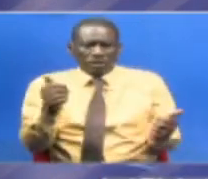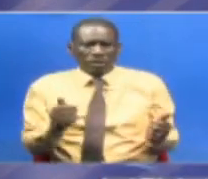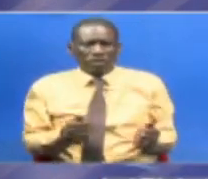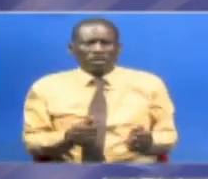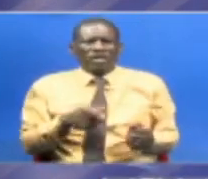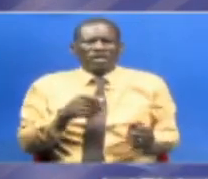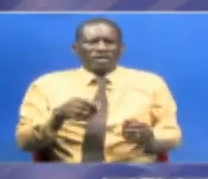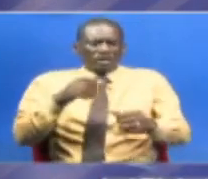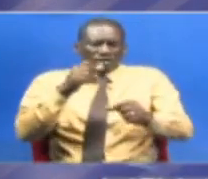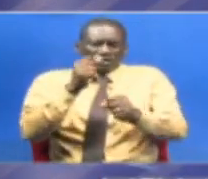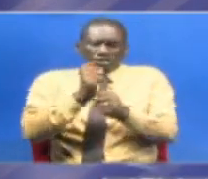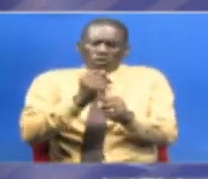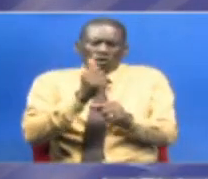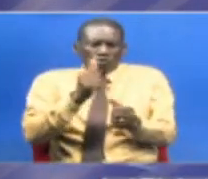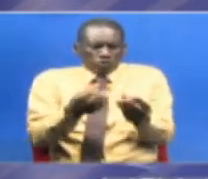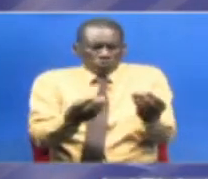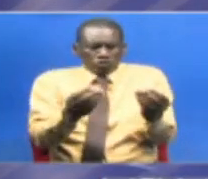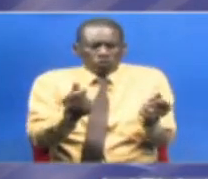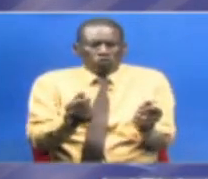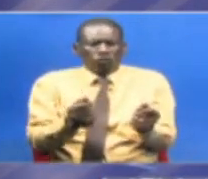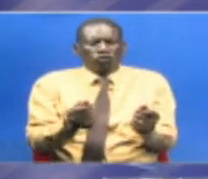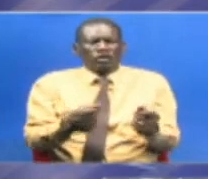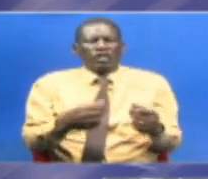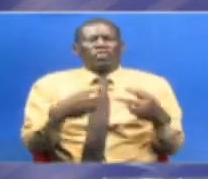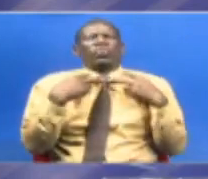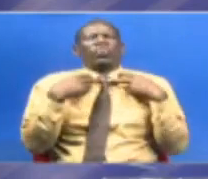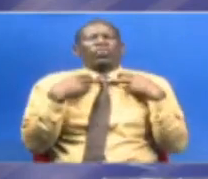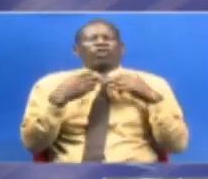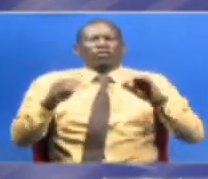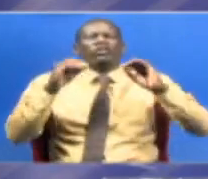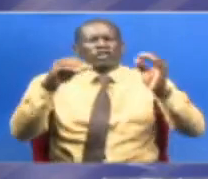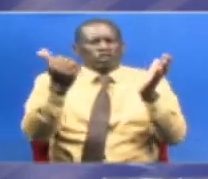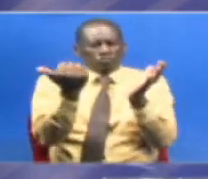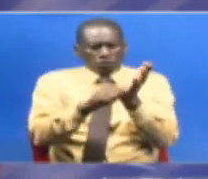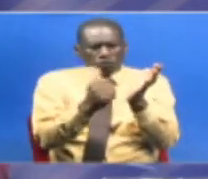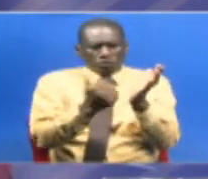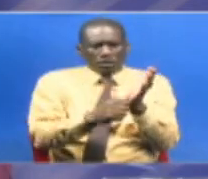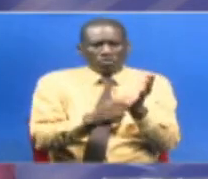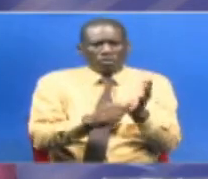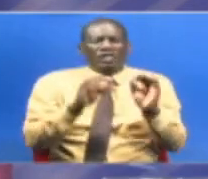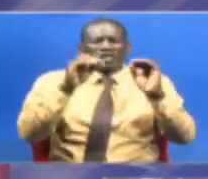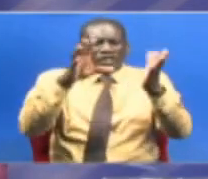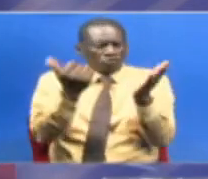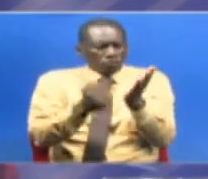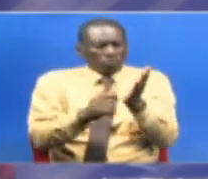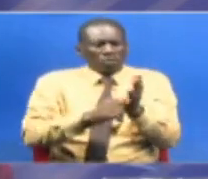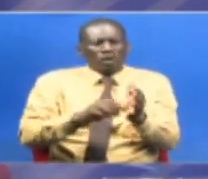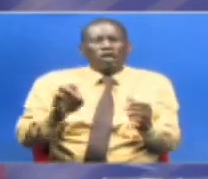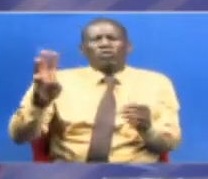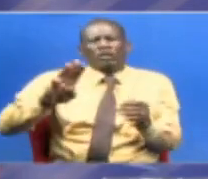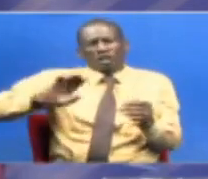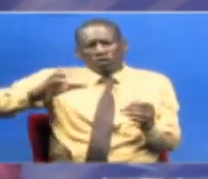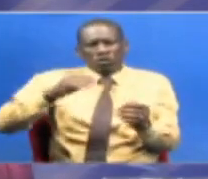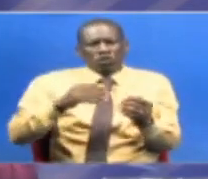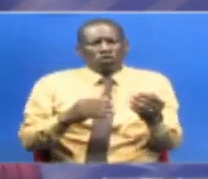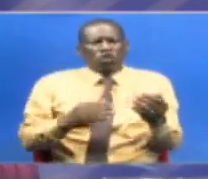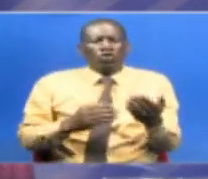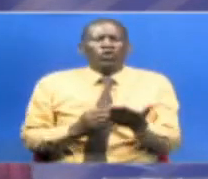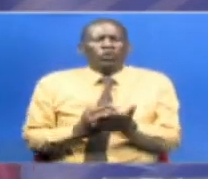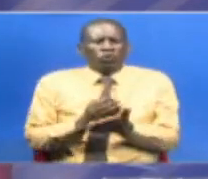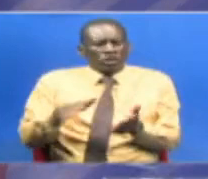journey that aims to address the long-standing teaching crisis in Wajir County through a locally driven